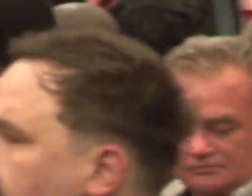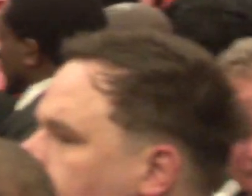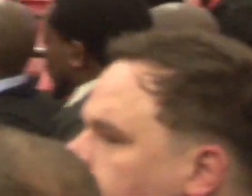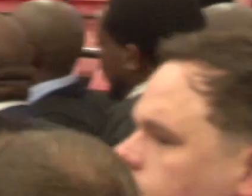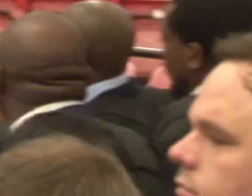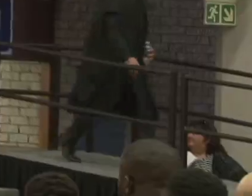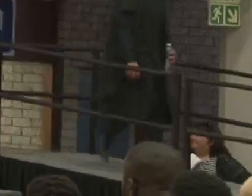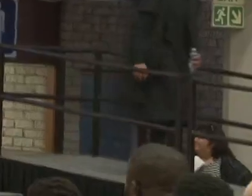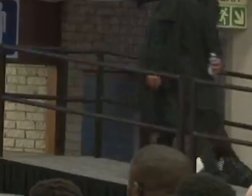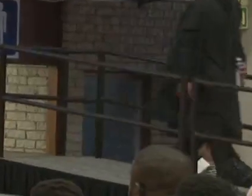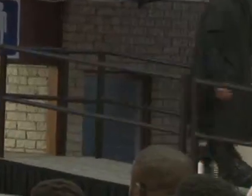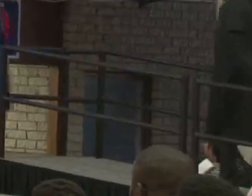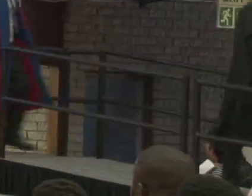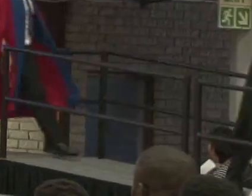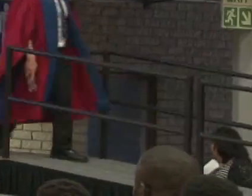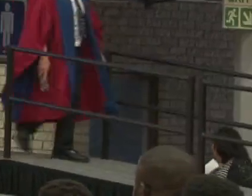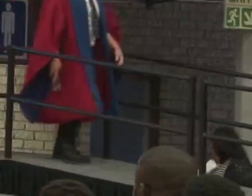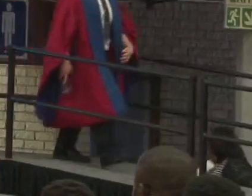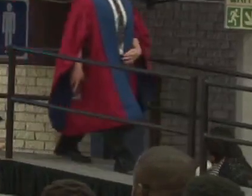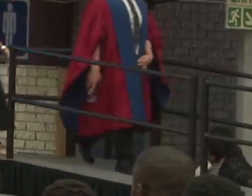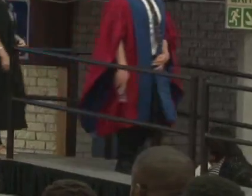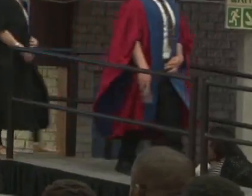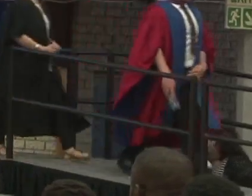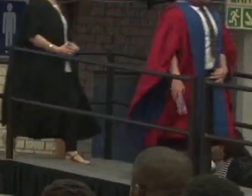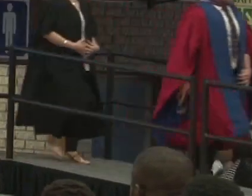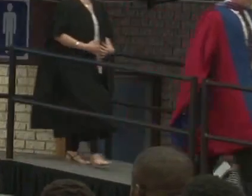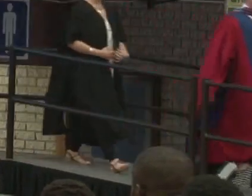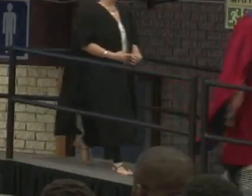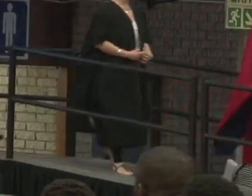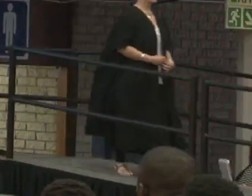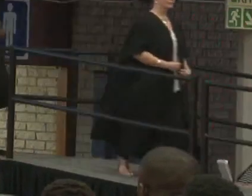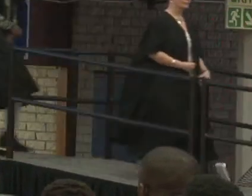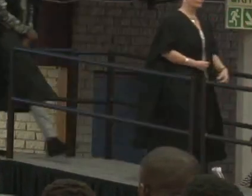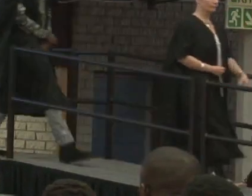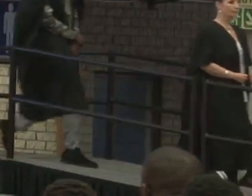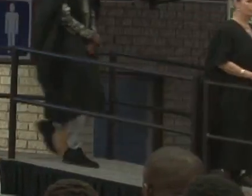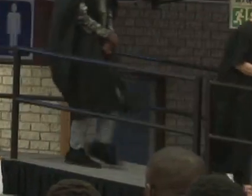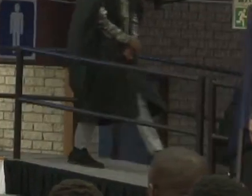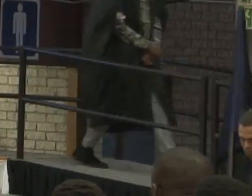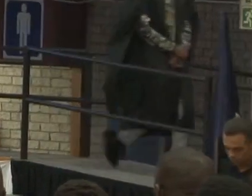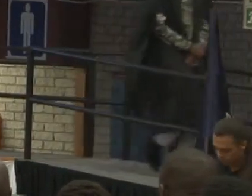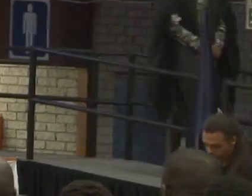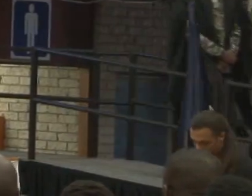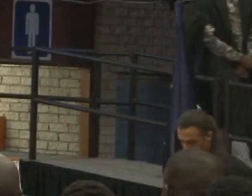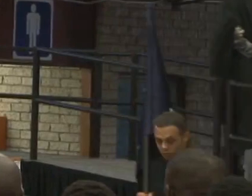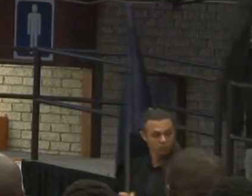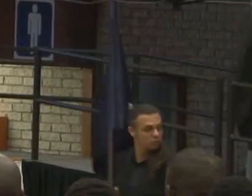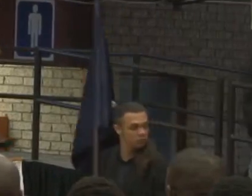Thank you.